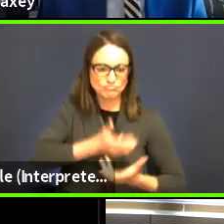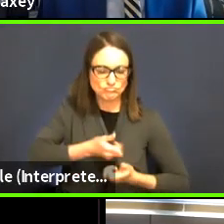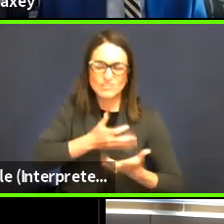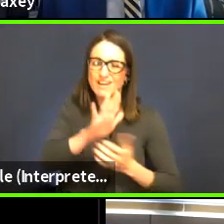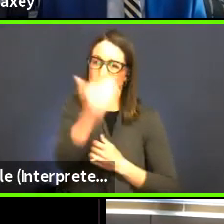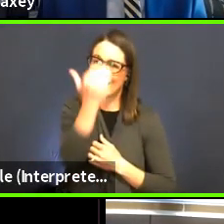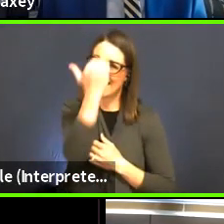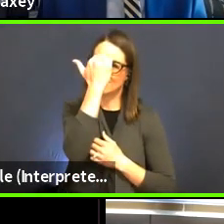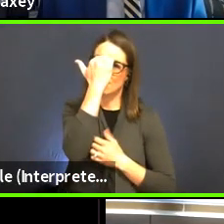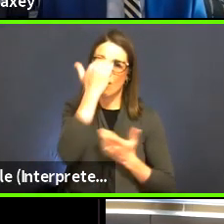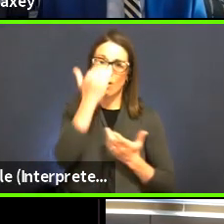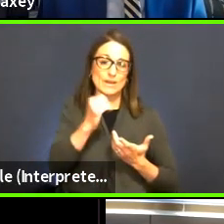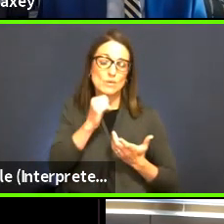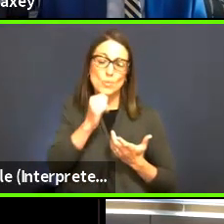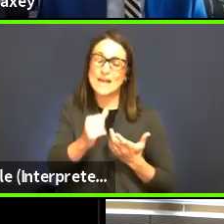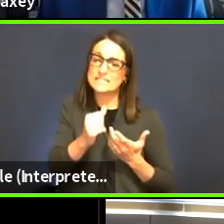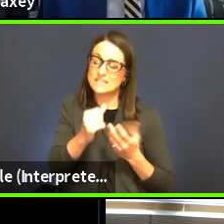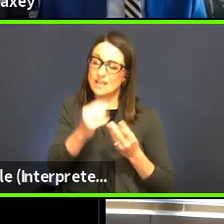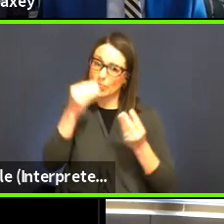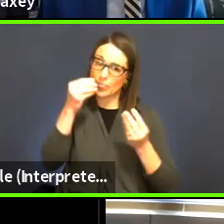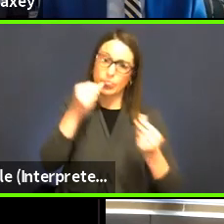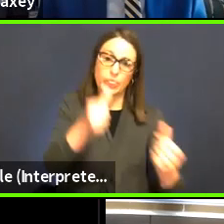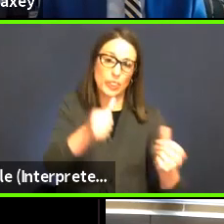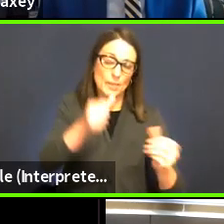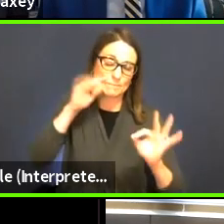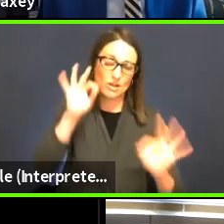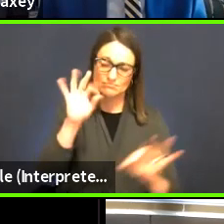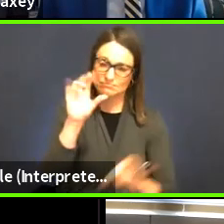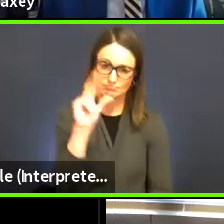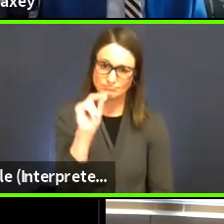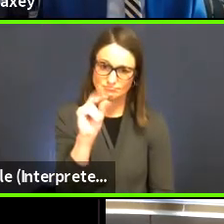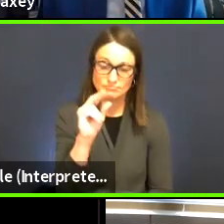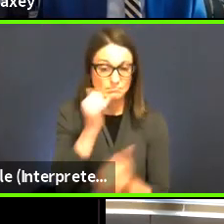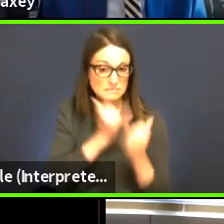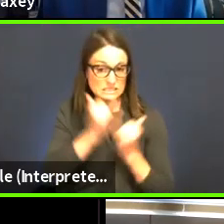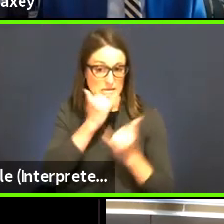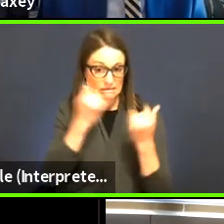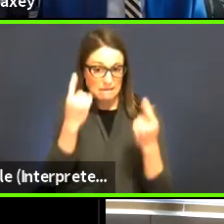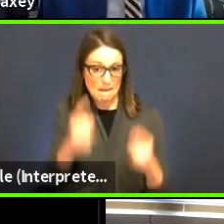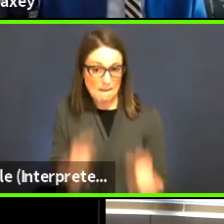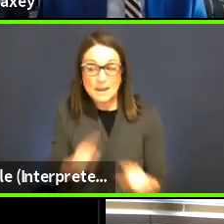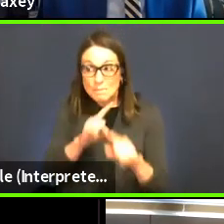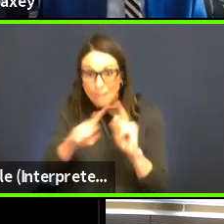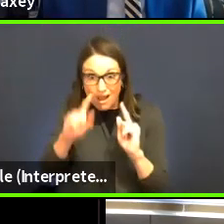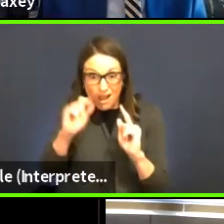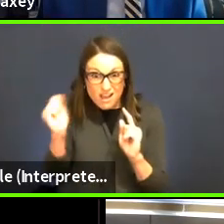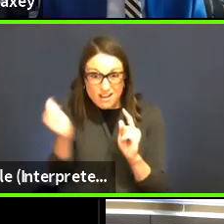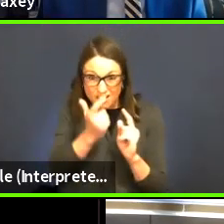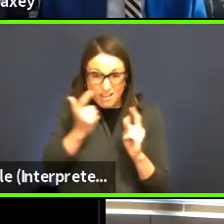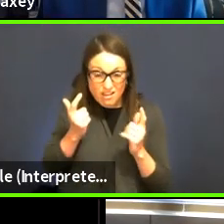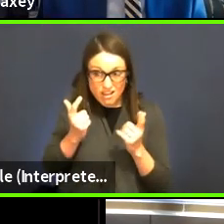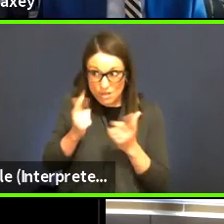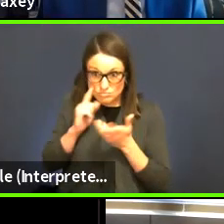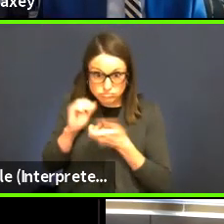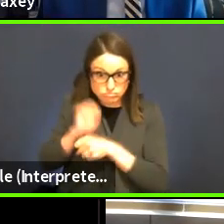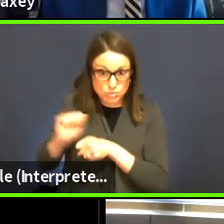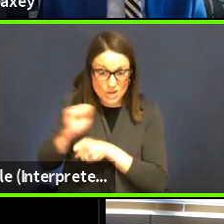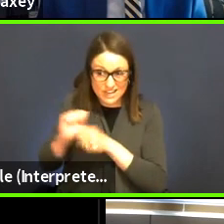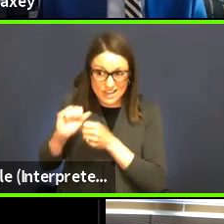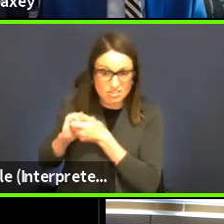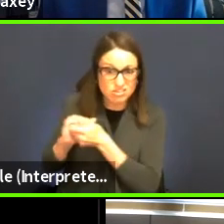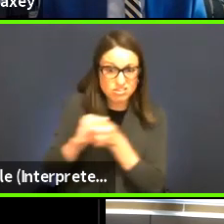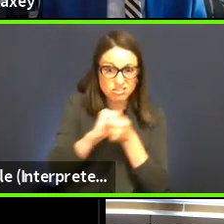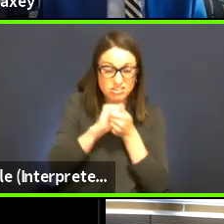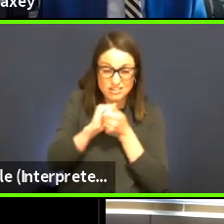this off flawlessly. Certainly mistakes were made, but what we were able to do together in just a short period of time is truly